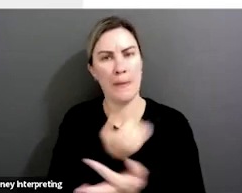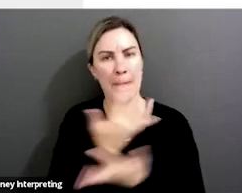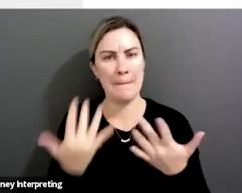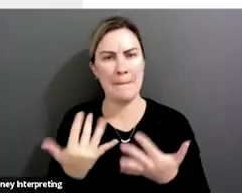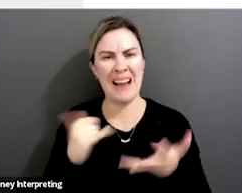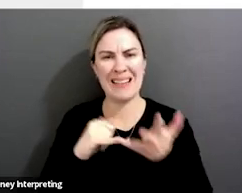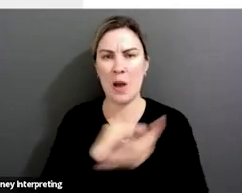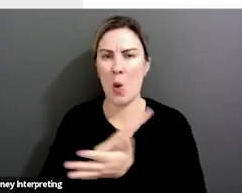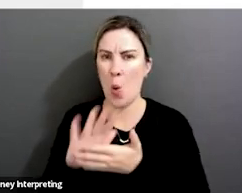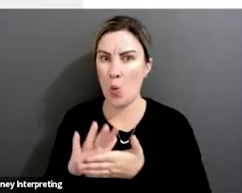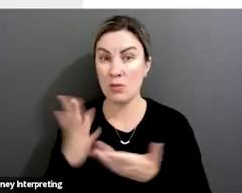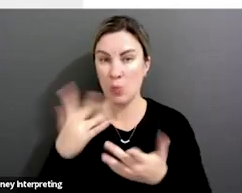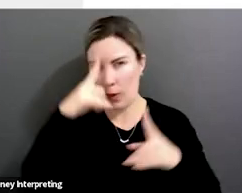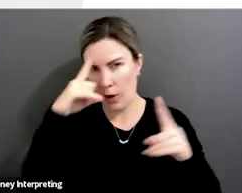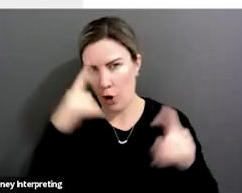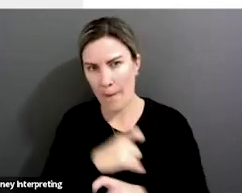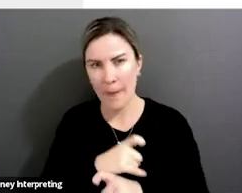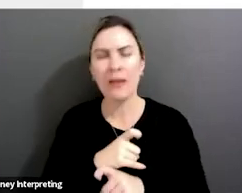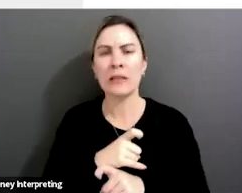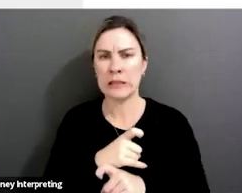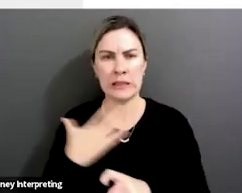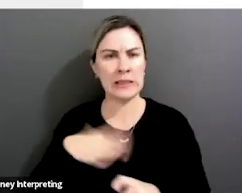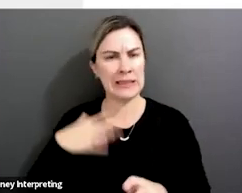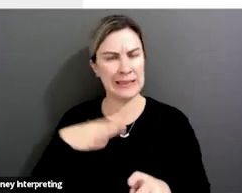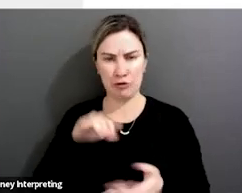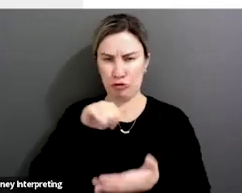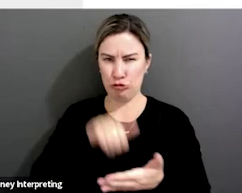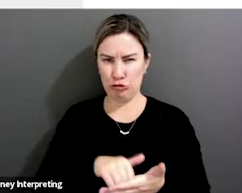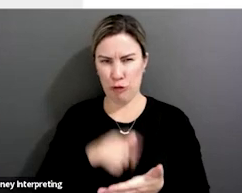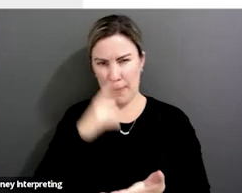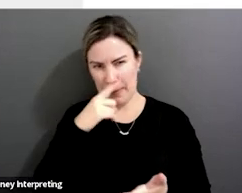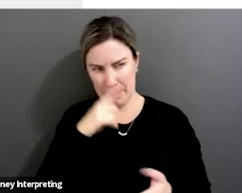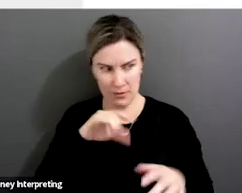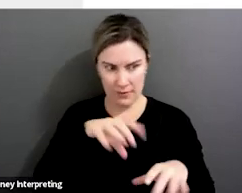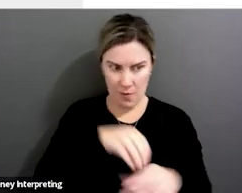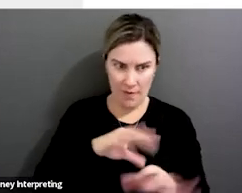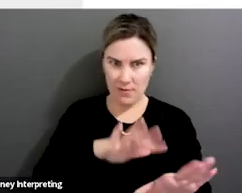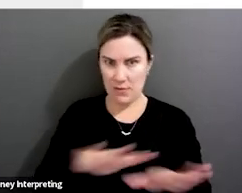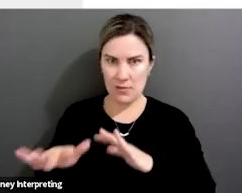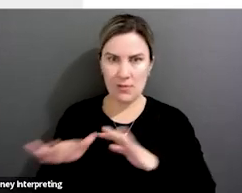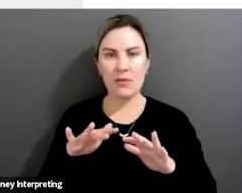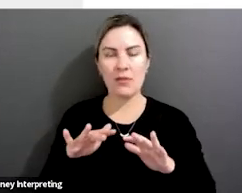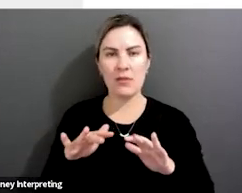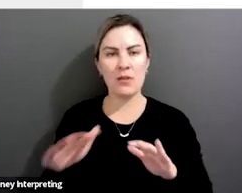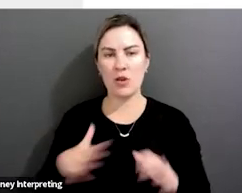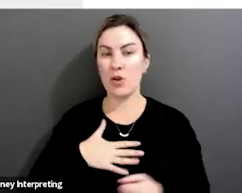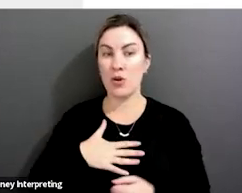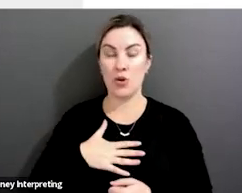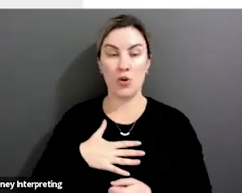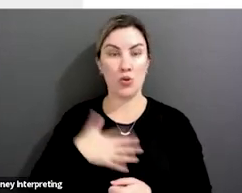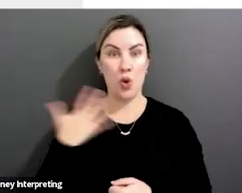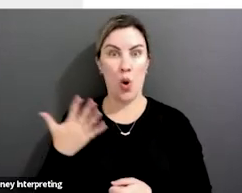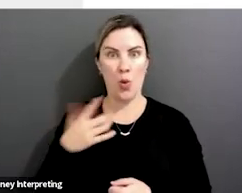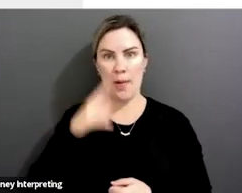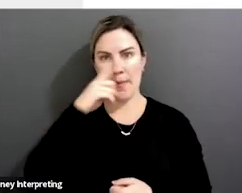high complexity that requires us to have just the right amount of redundancy in the work that we do, but not so much that